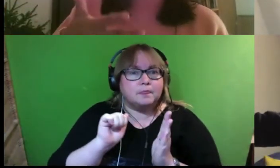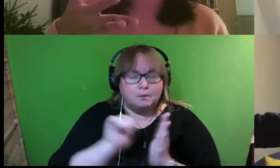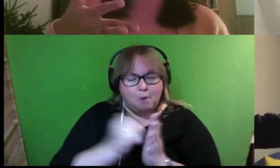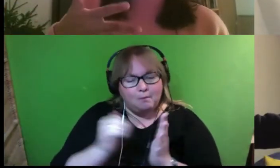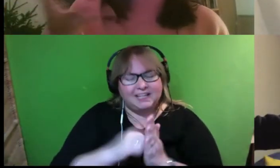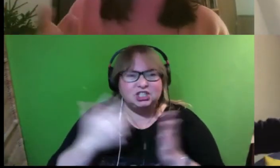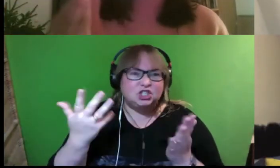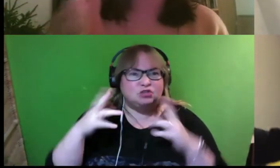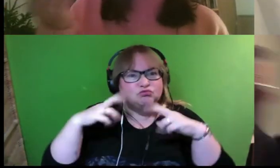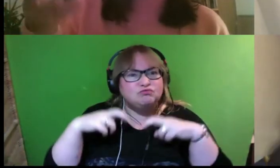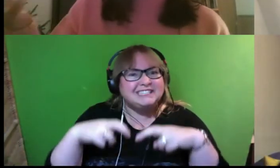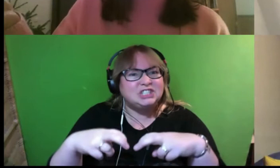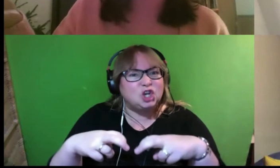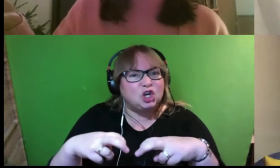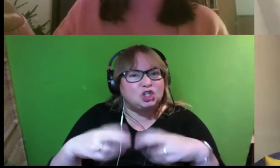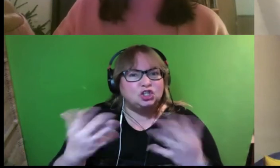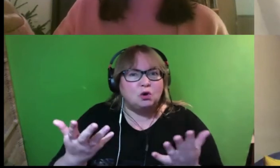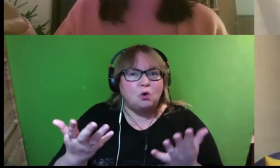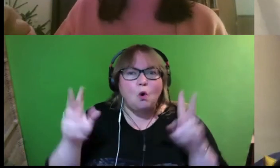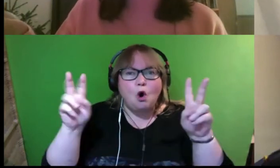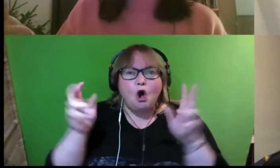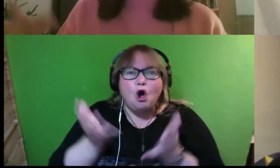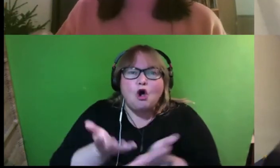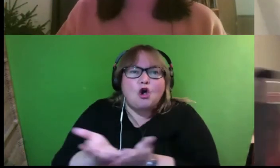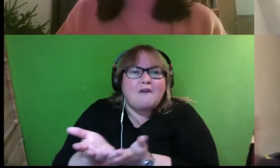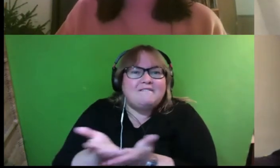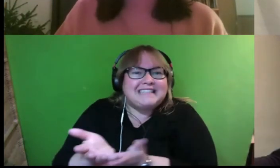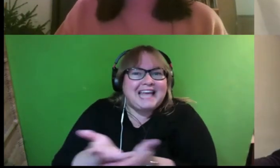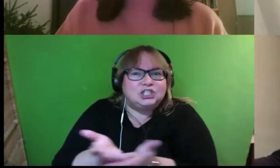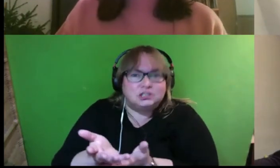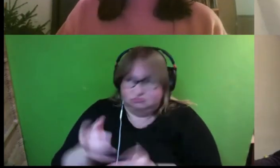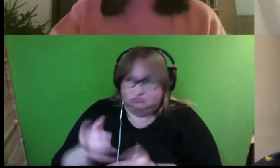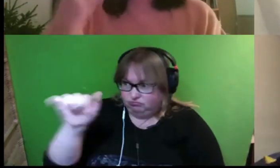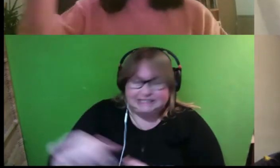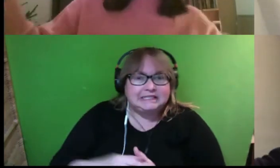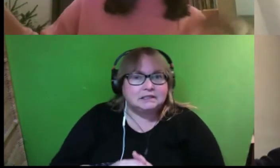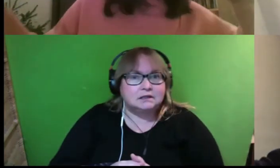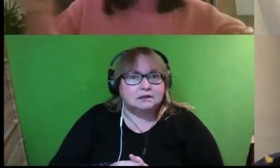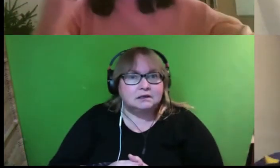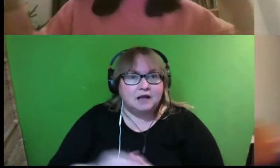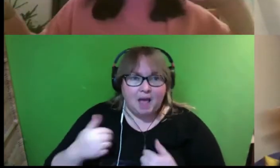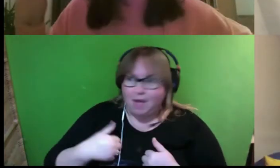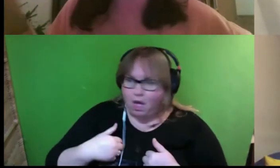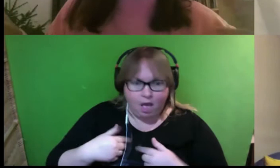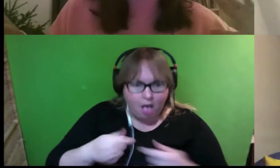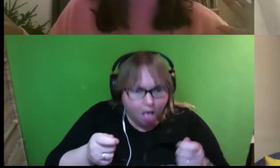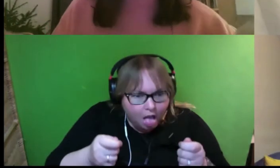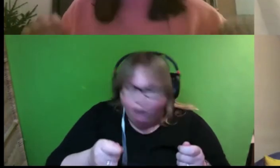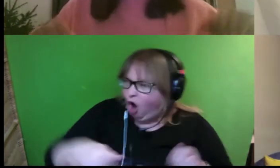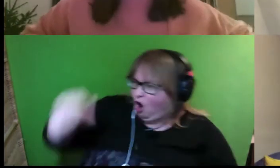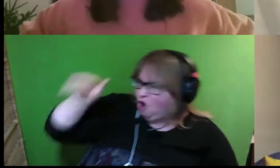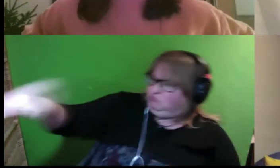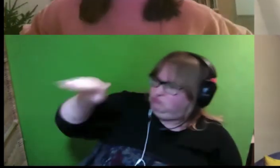research as a conversation, yeah, research thing. And I was like, Priya, we chat all the time.